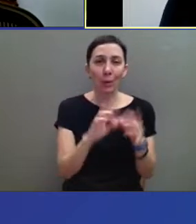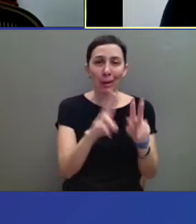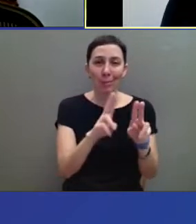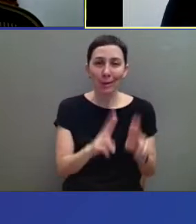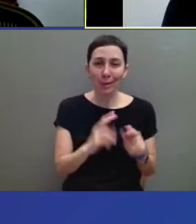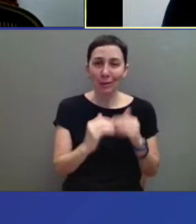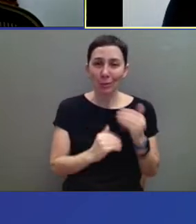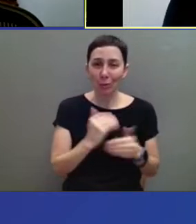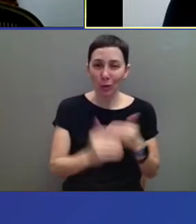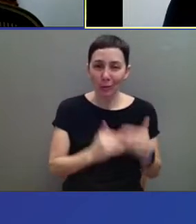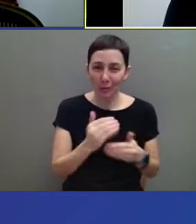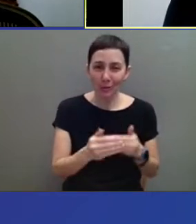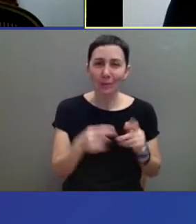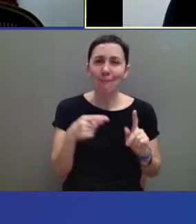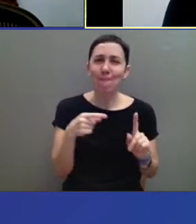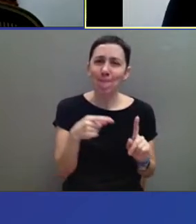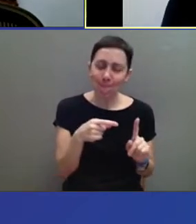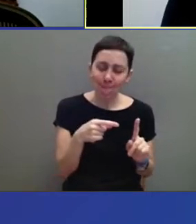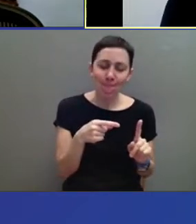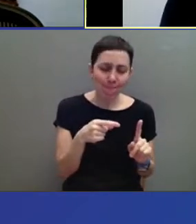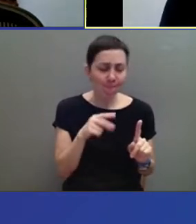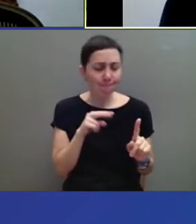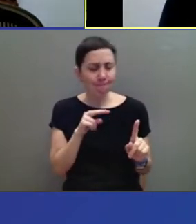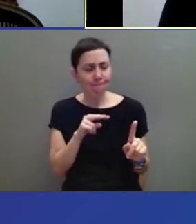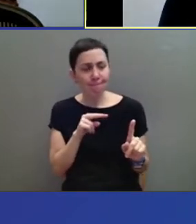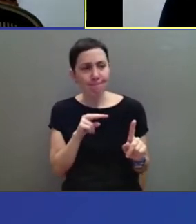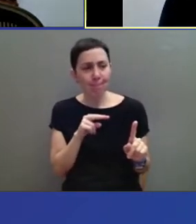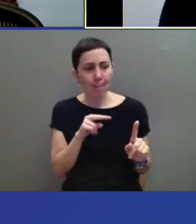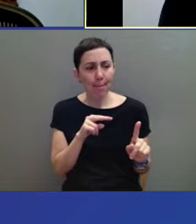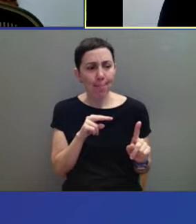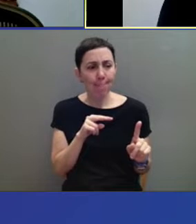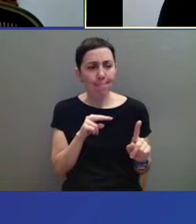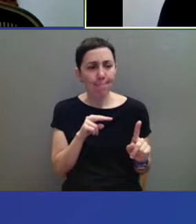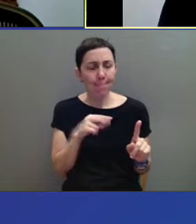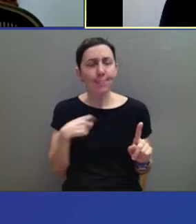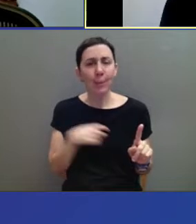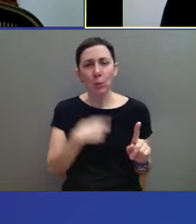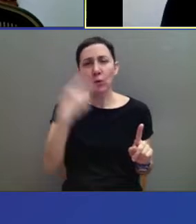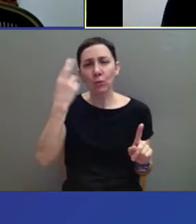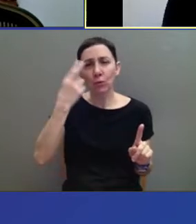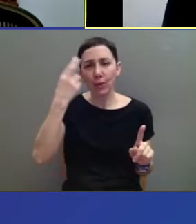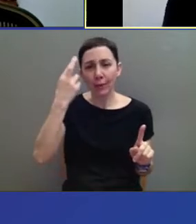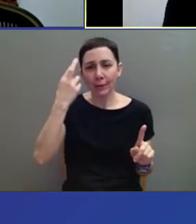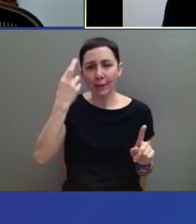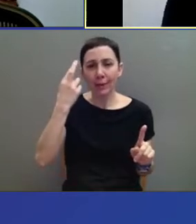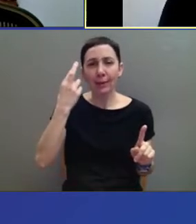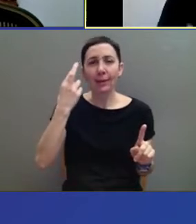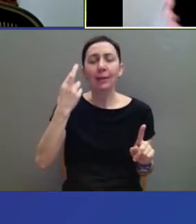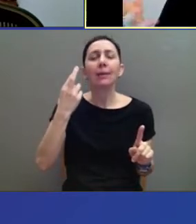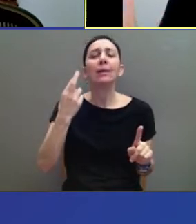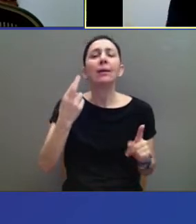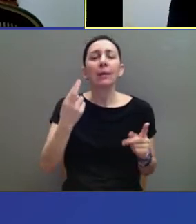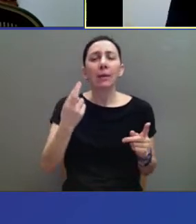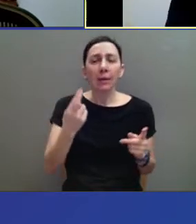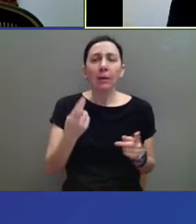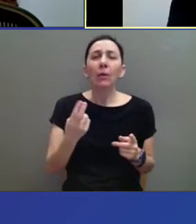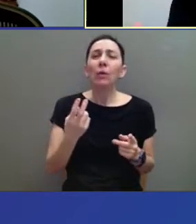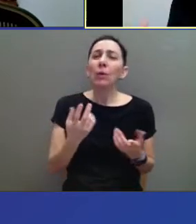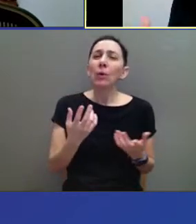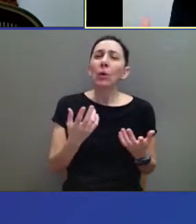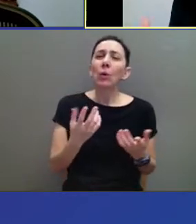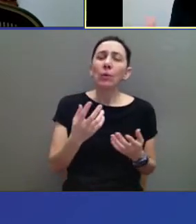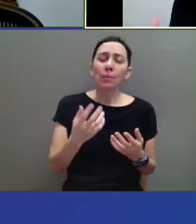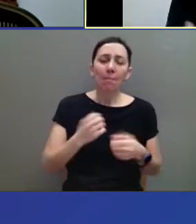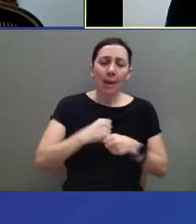really has pushed us to realize that sort of catalyzing what we want to see in the world via